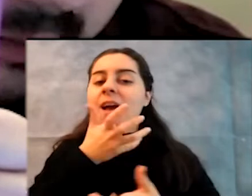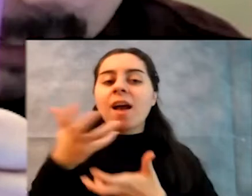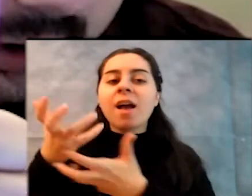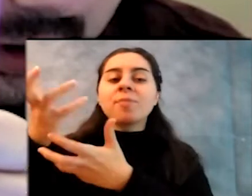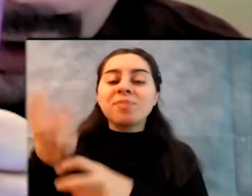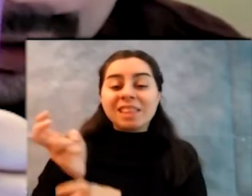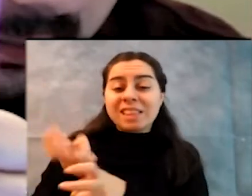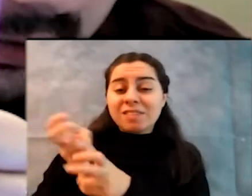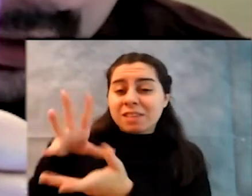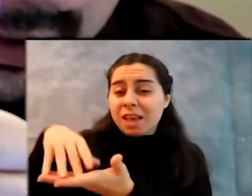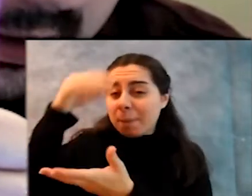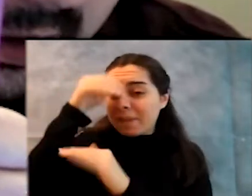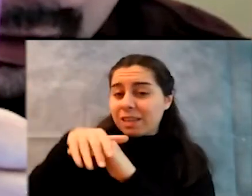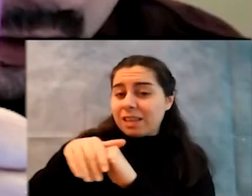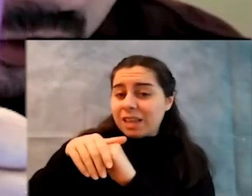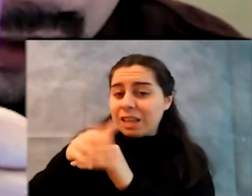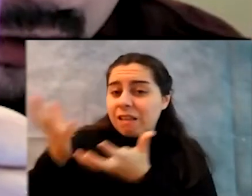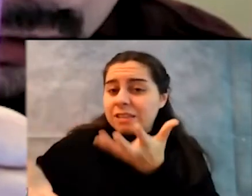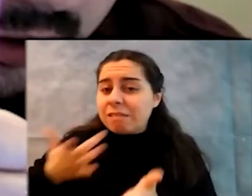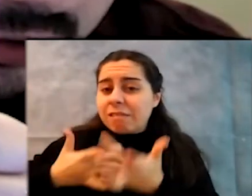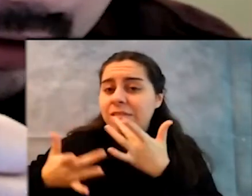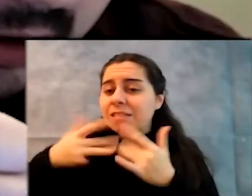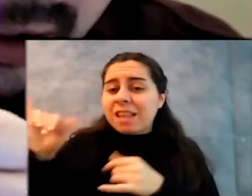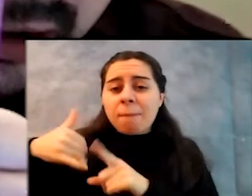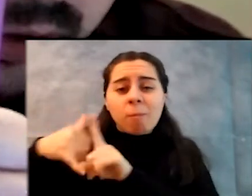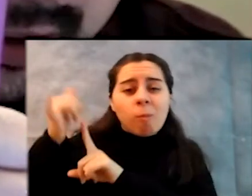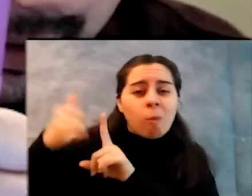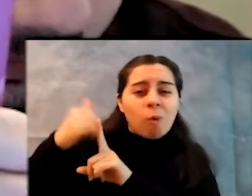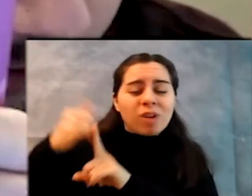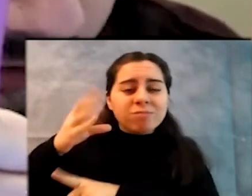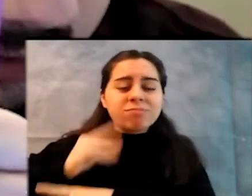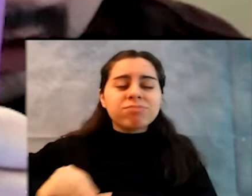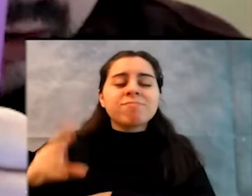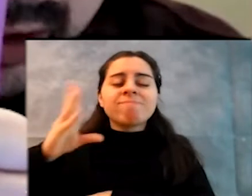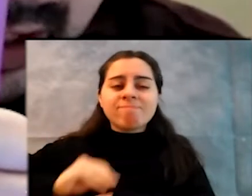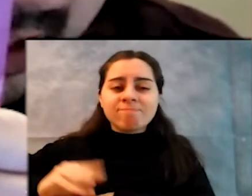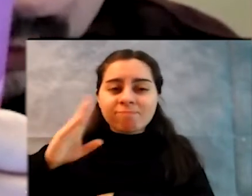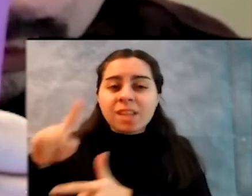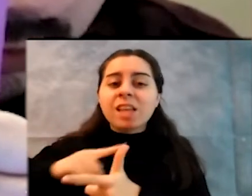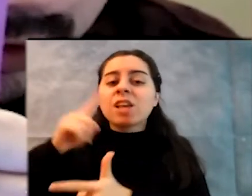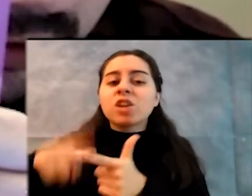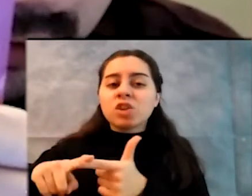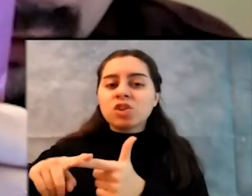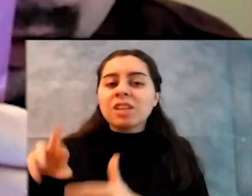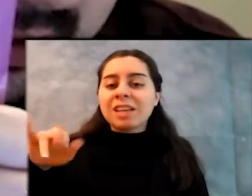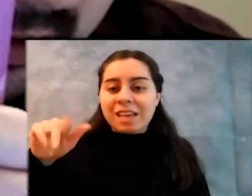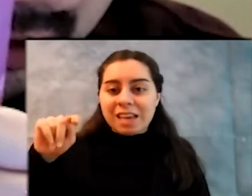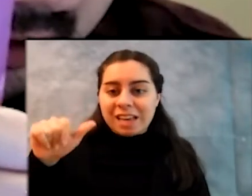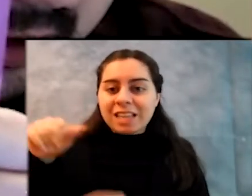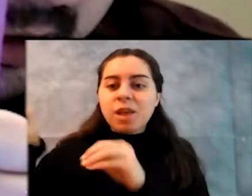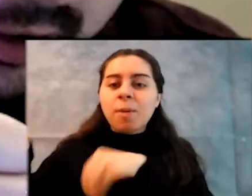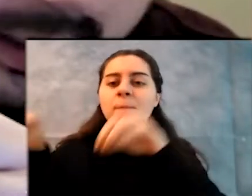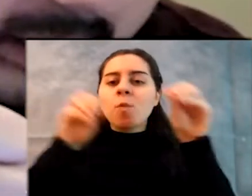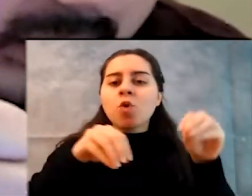barrier and bullying she experienced in a strange new country, Rita eventually made her way to Hollywood with a dream to be a